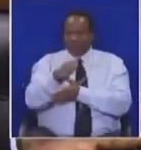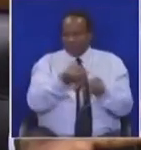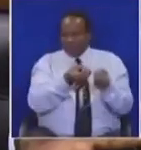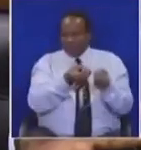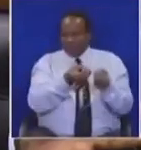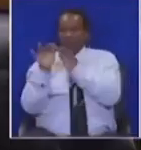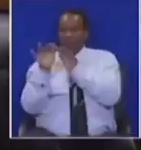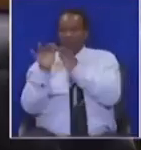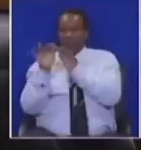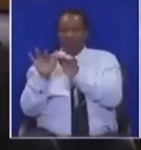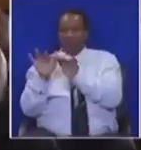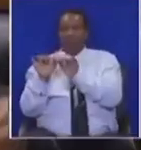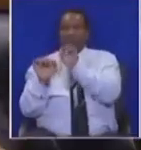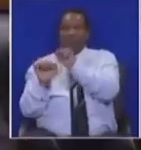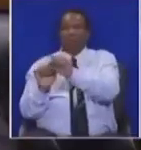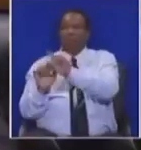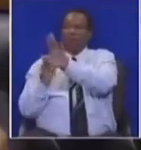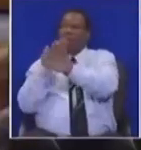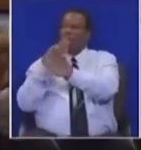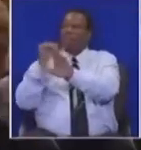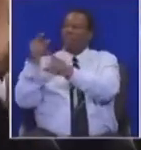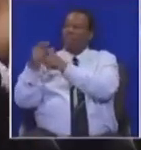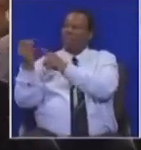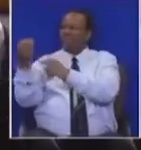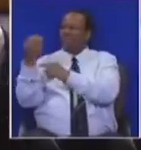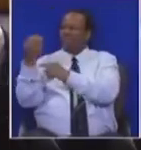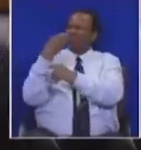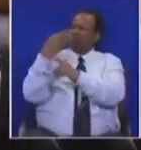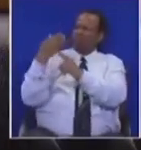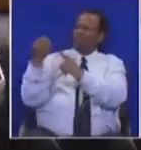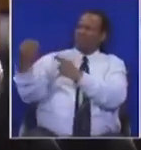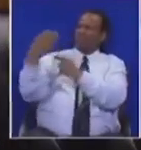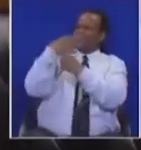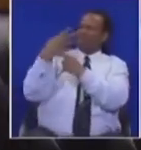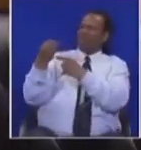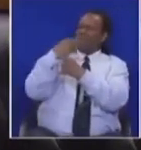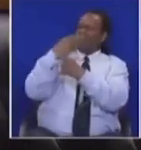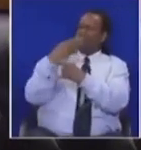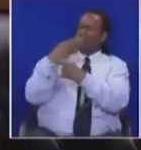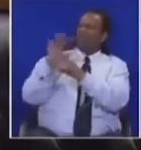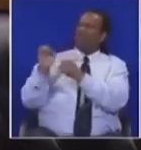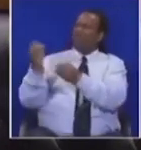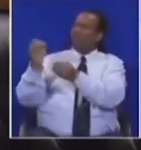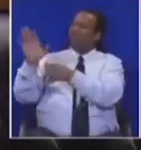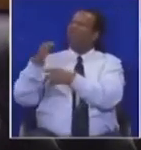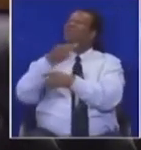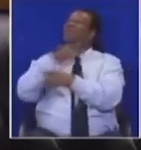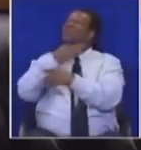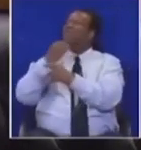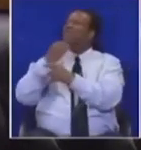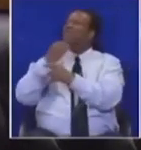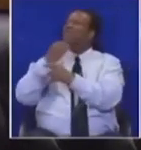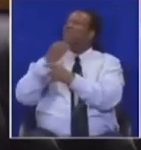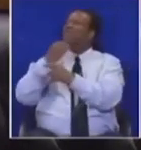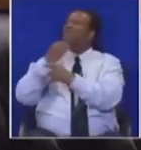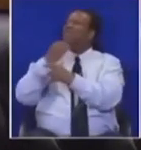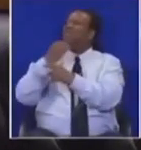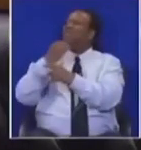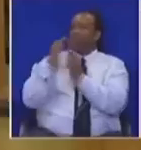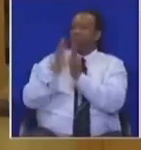course. Now don't feed me with your words. Don't feed me with your English words from London.